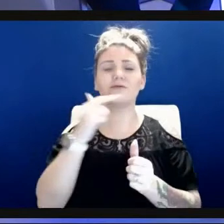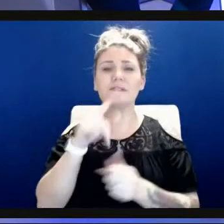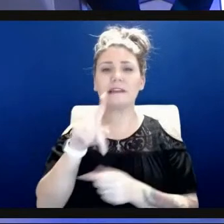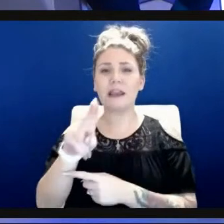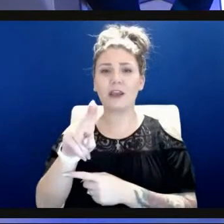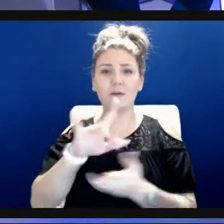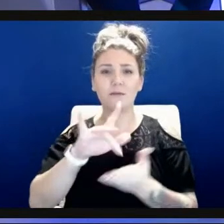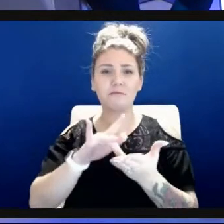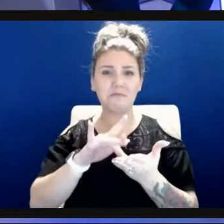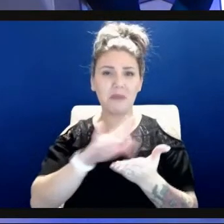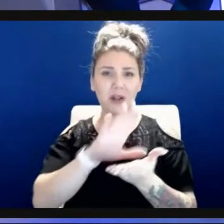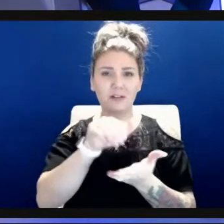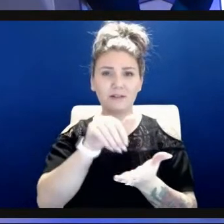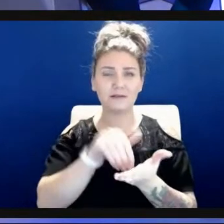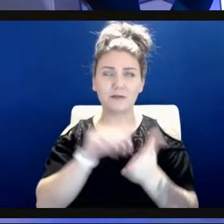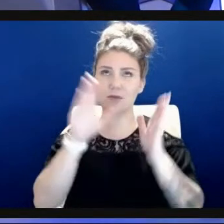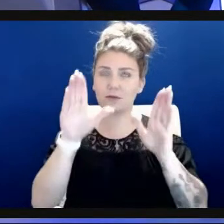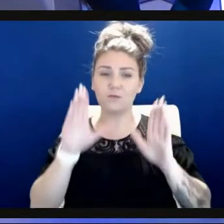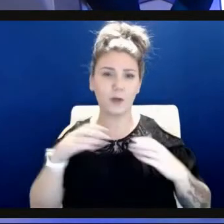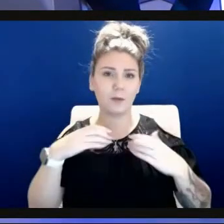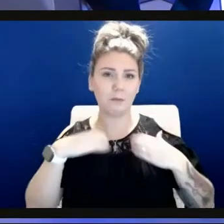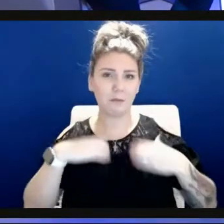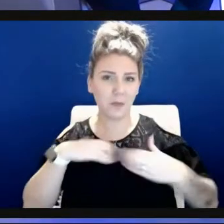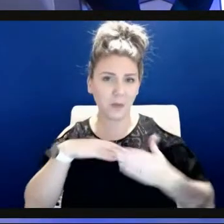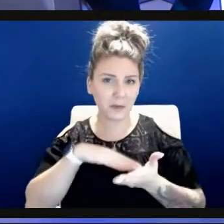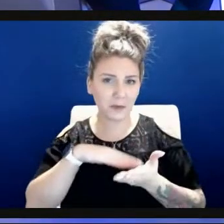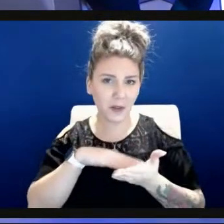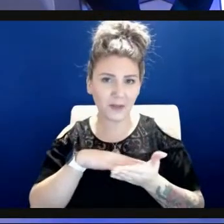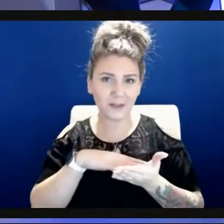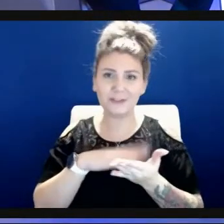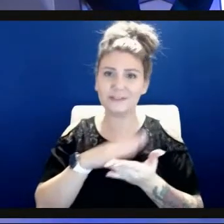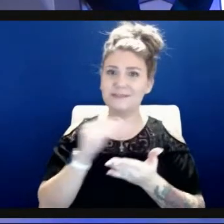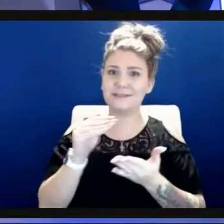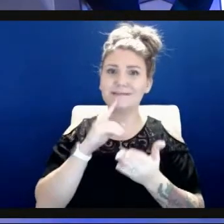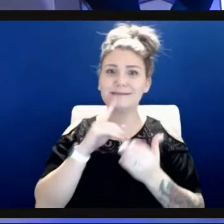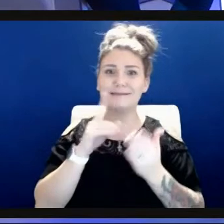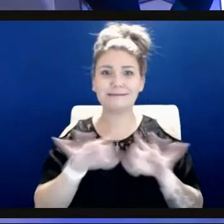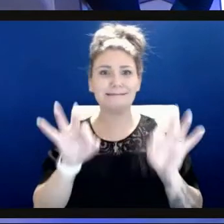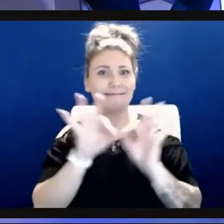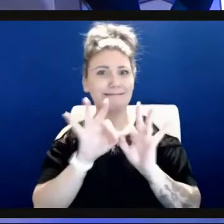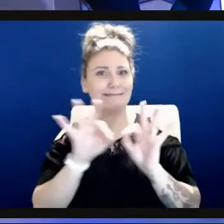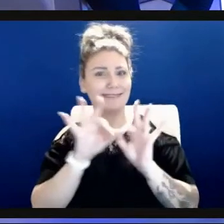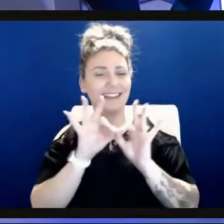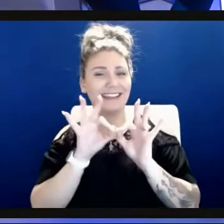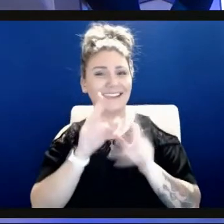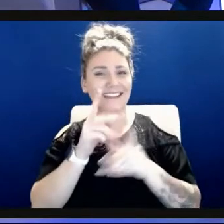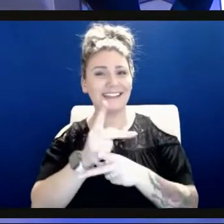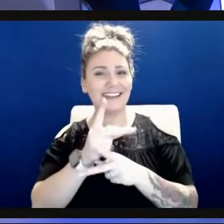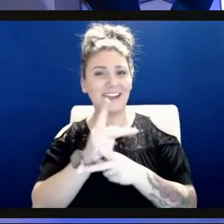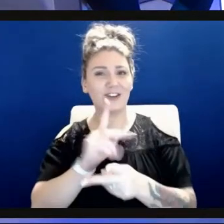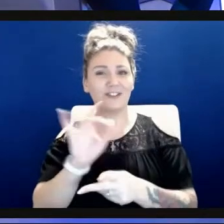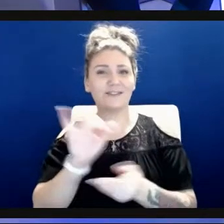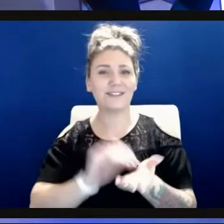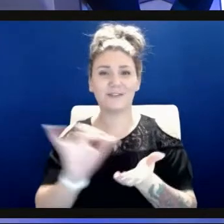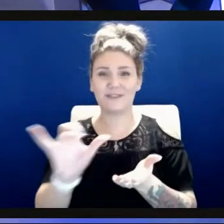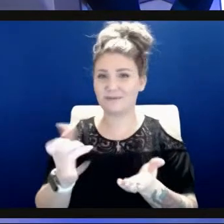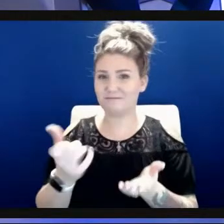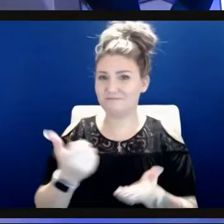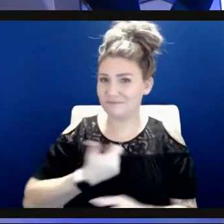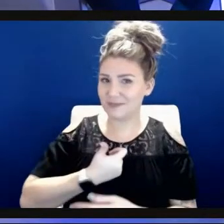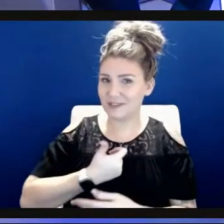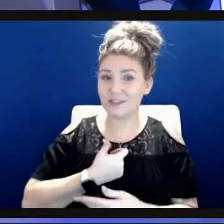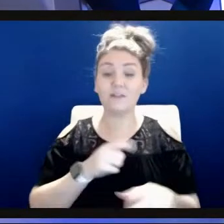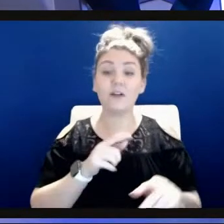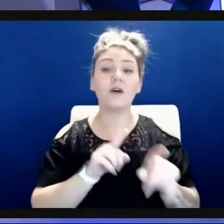pulmonologist and critical care physician like me. Infectious disease physician Dr. Nathan Barr is here in the studio as well. And joining